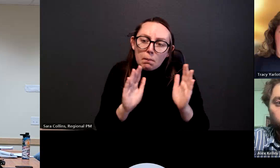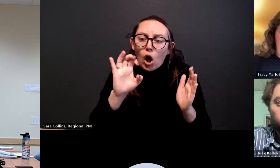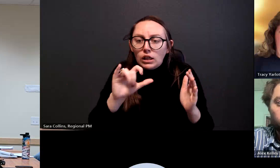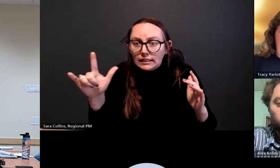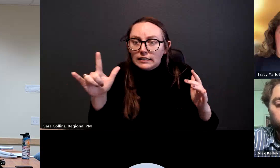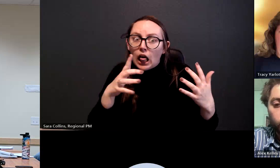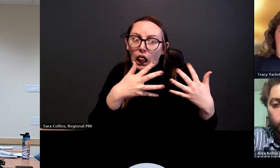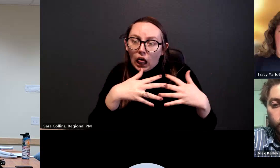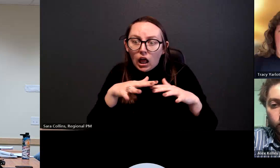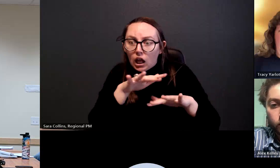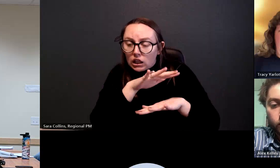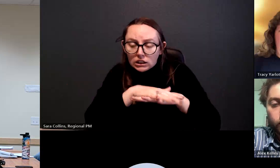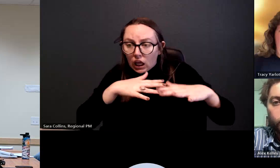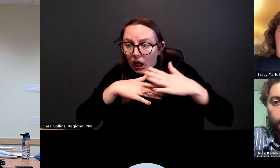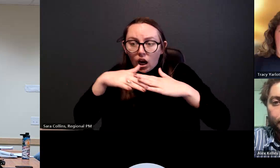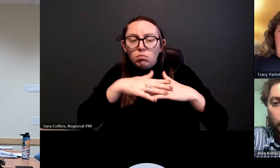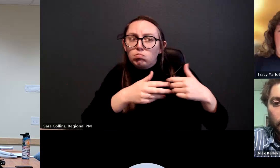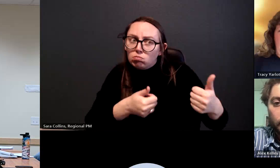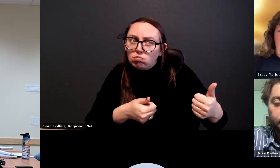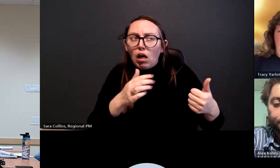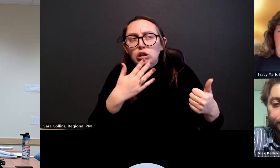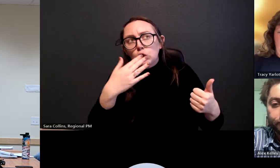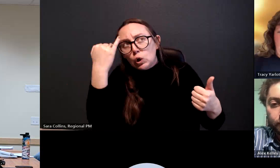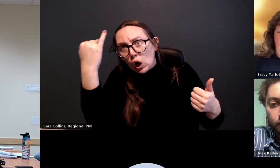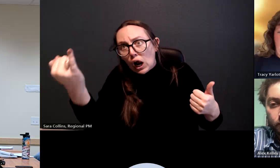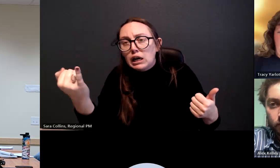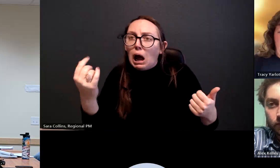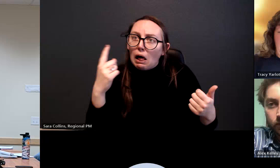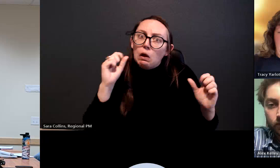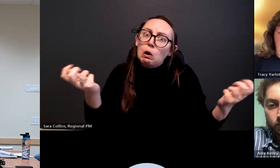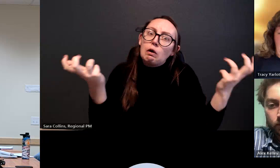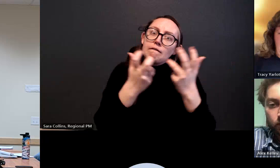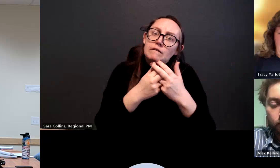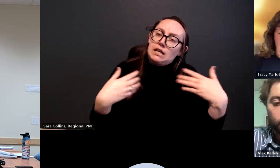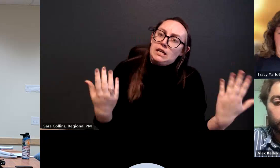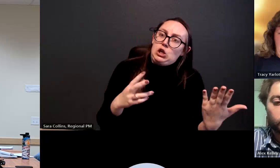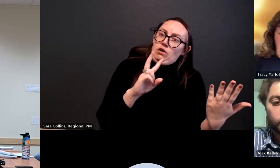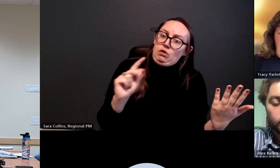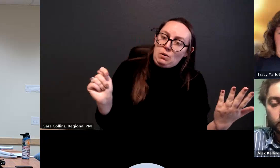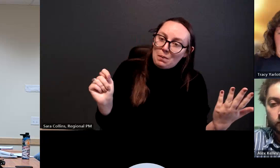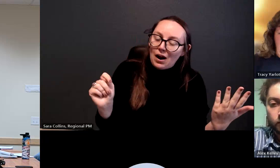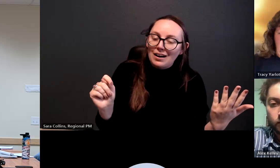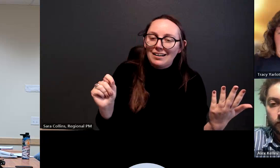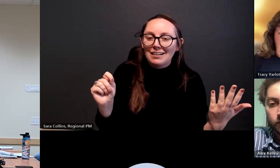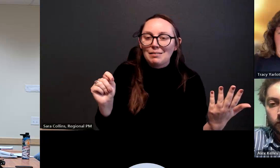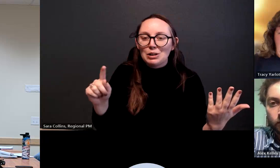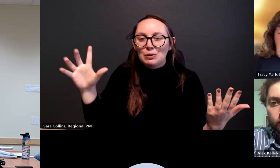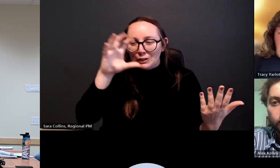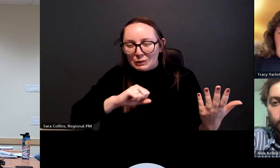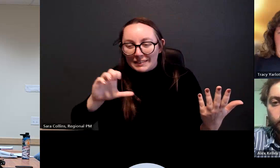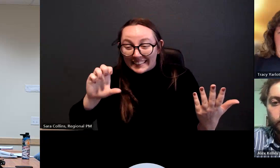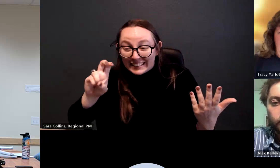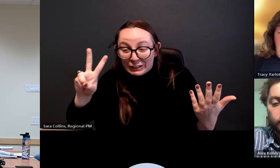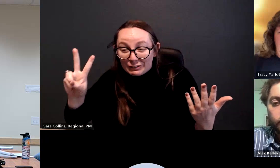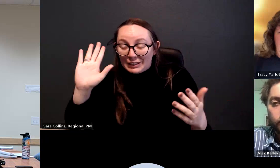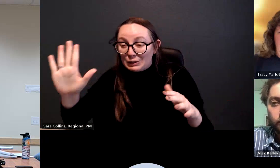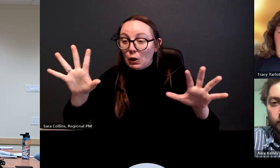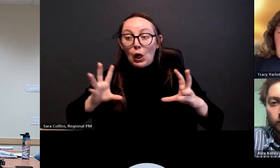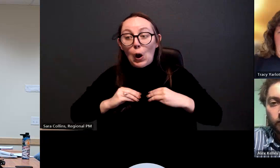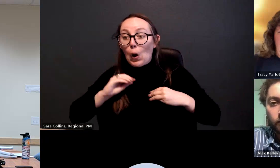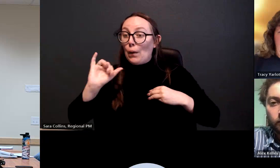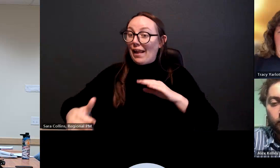better in Vermont. Again, the assumption that the CUDs would own, build, and manage those is a fallacy.